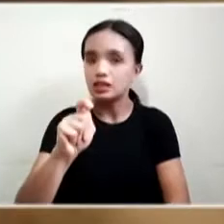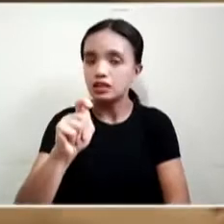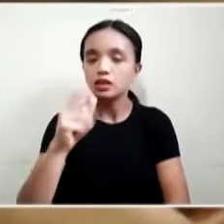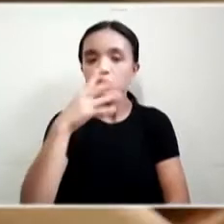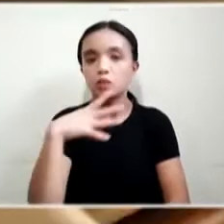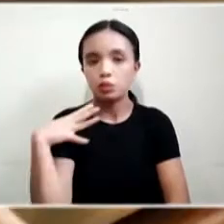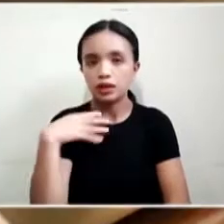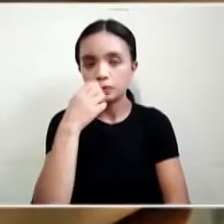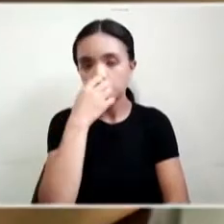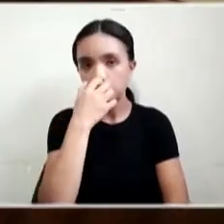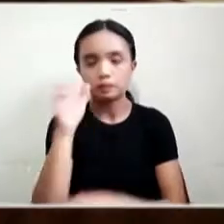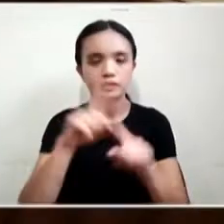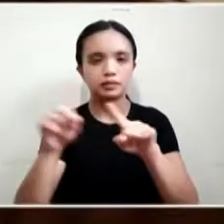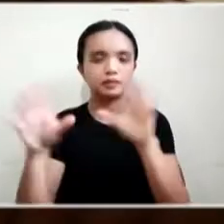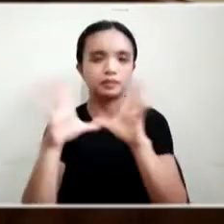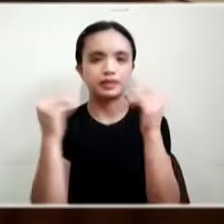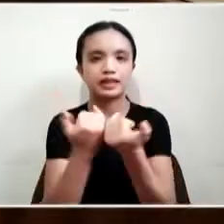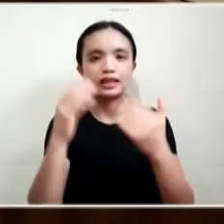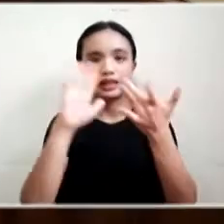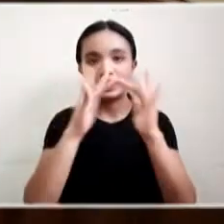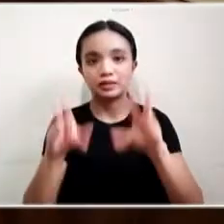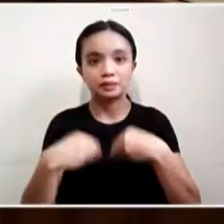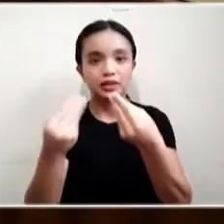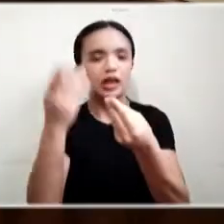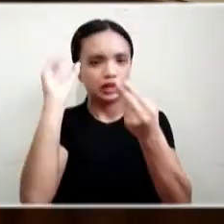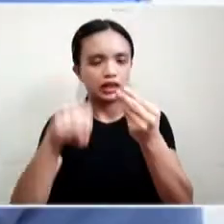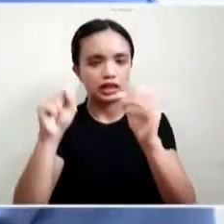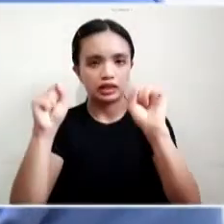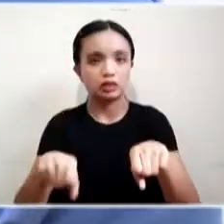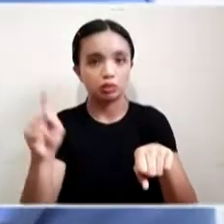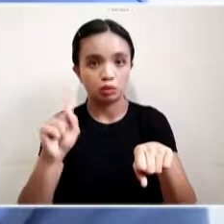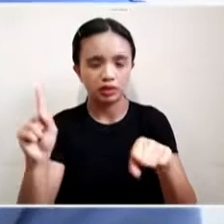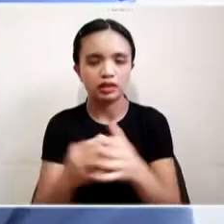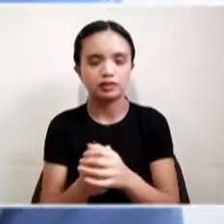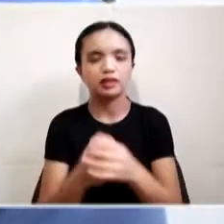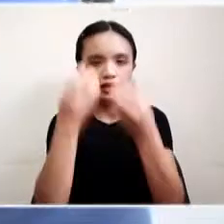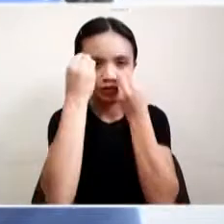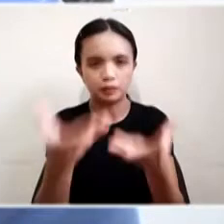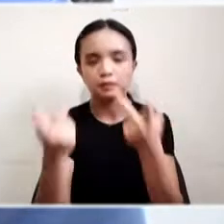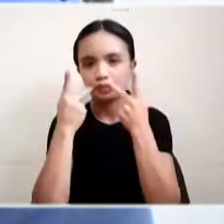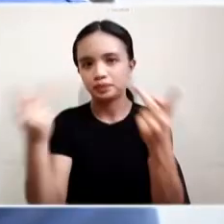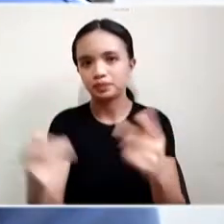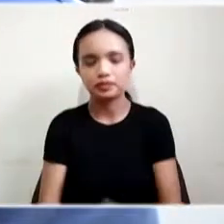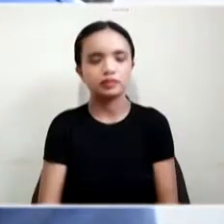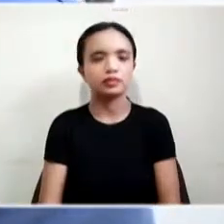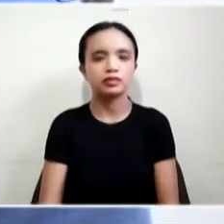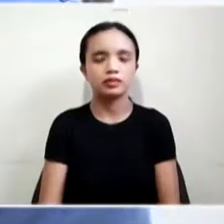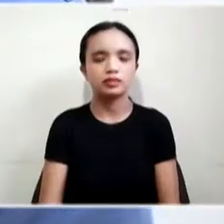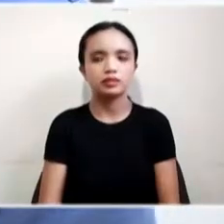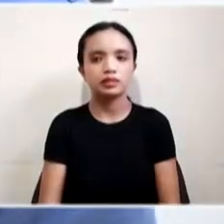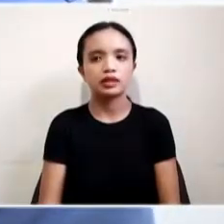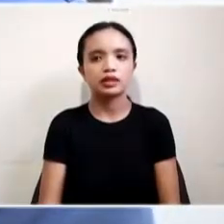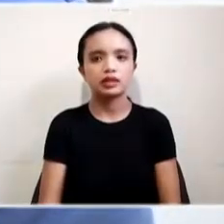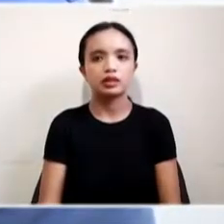kumpanya ti internet providers tapno maidanon daytoy iti publiko. There are only 15 identified. This is